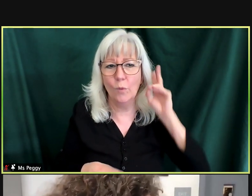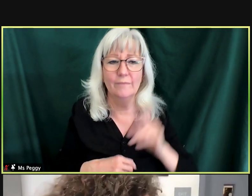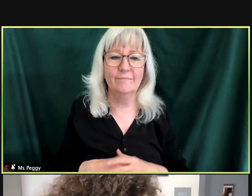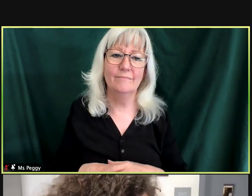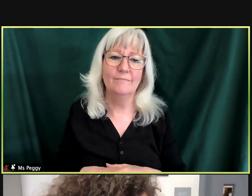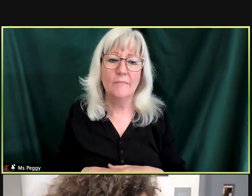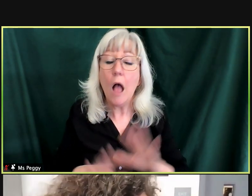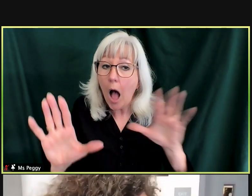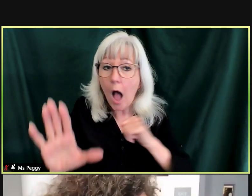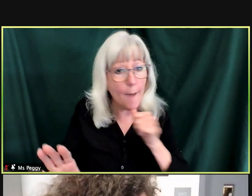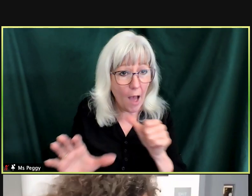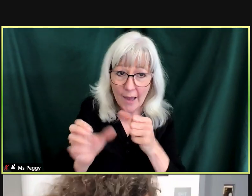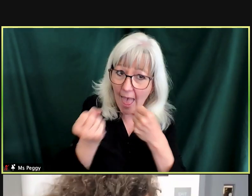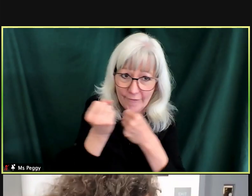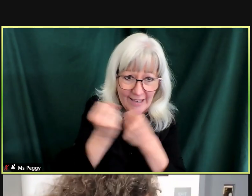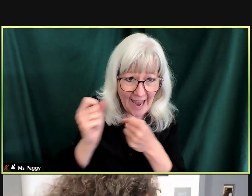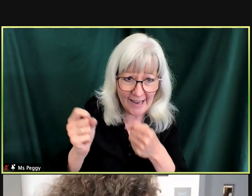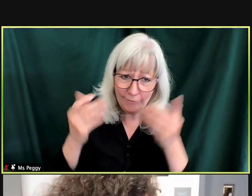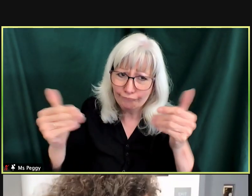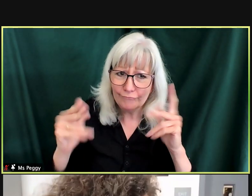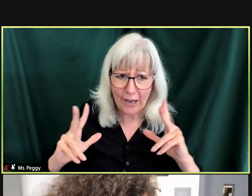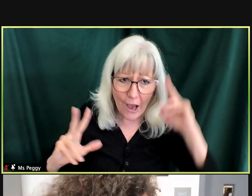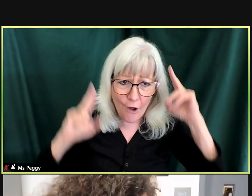it. It's just part of his story.